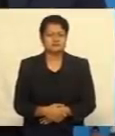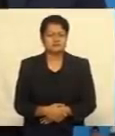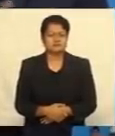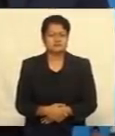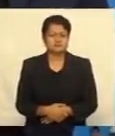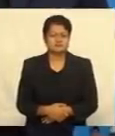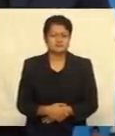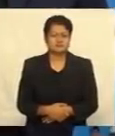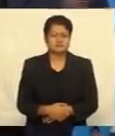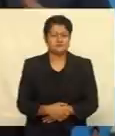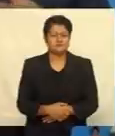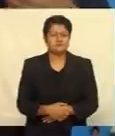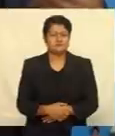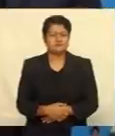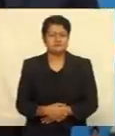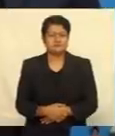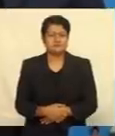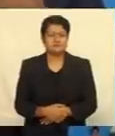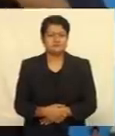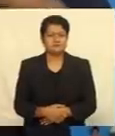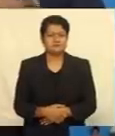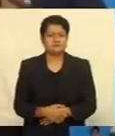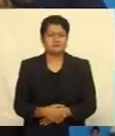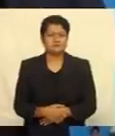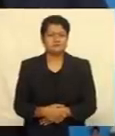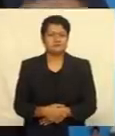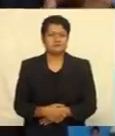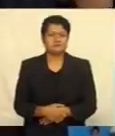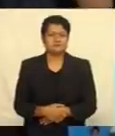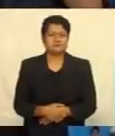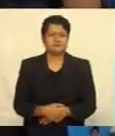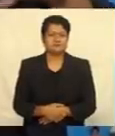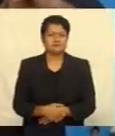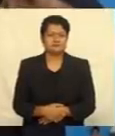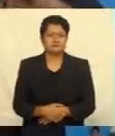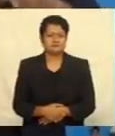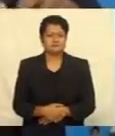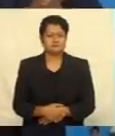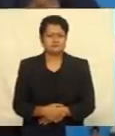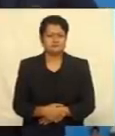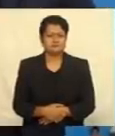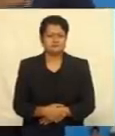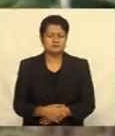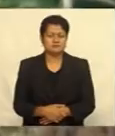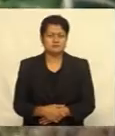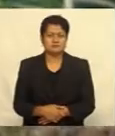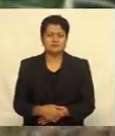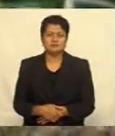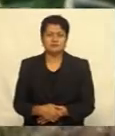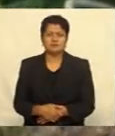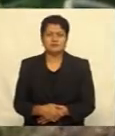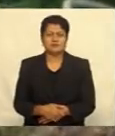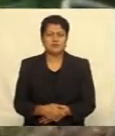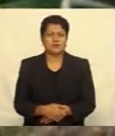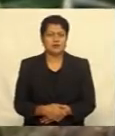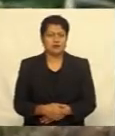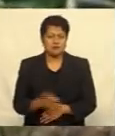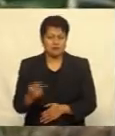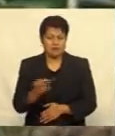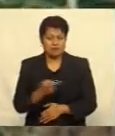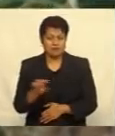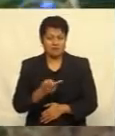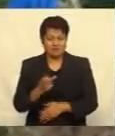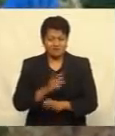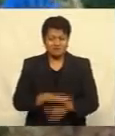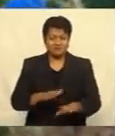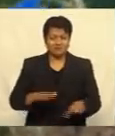Now, they will be getting the treatment they need and they will no longer pose a risk to others. Both children initially